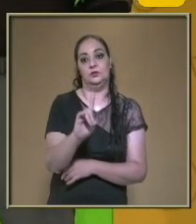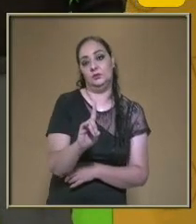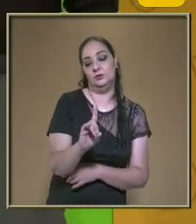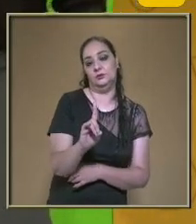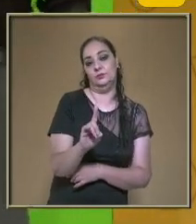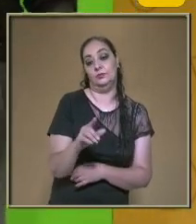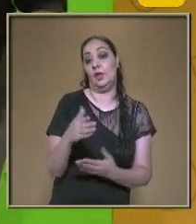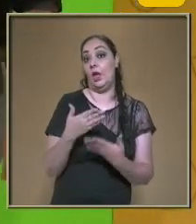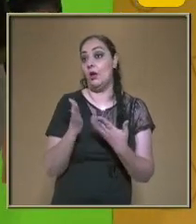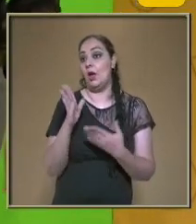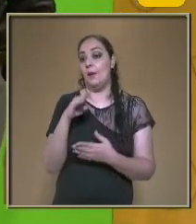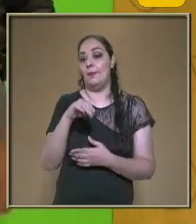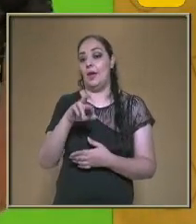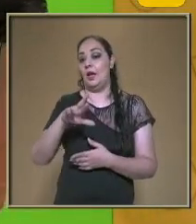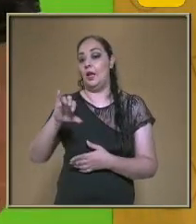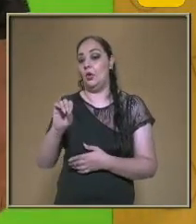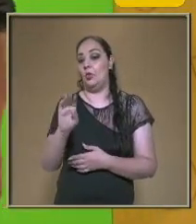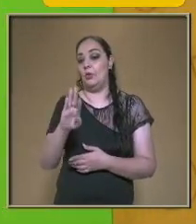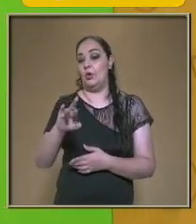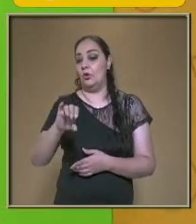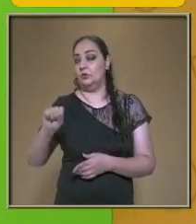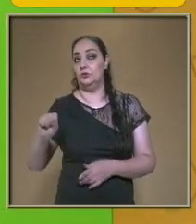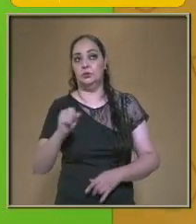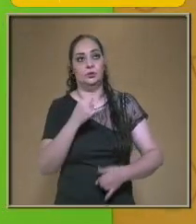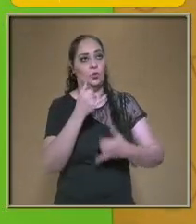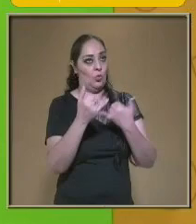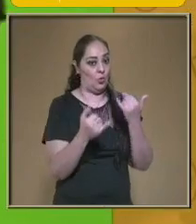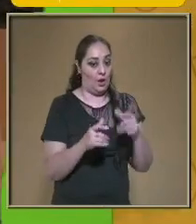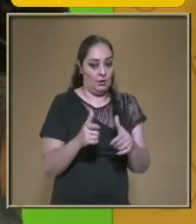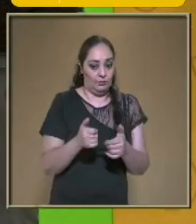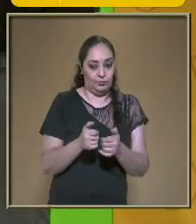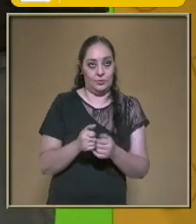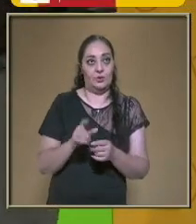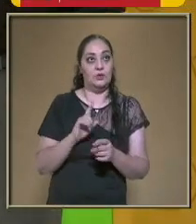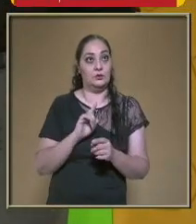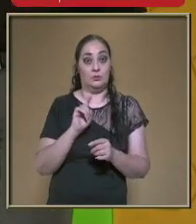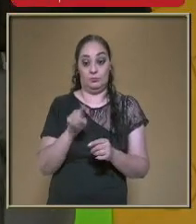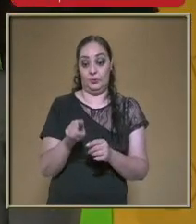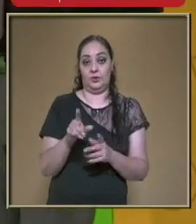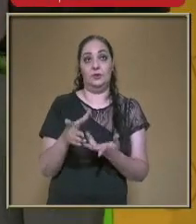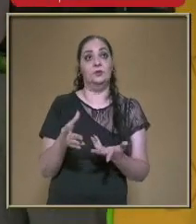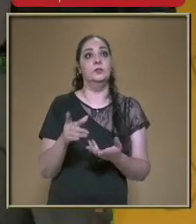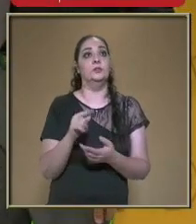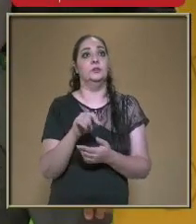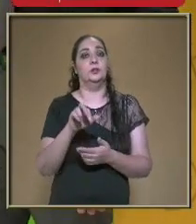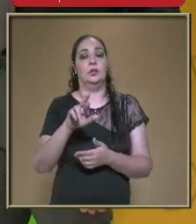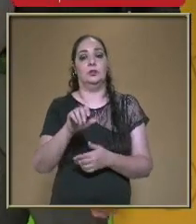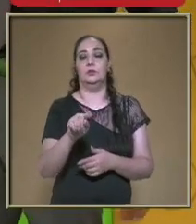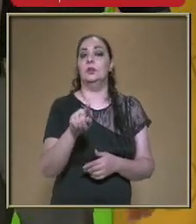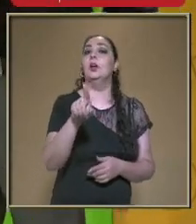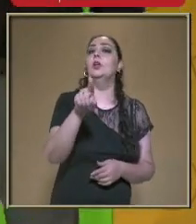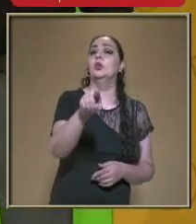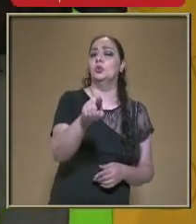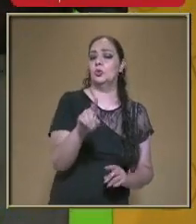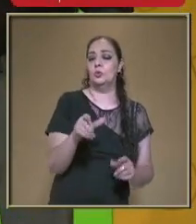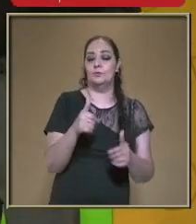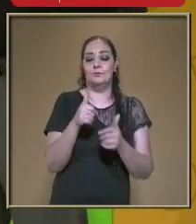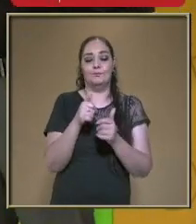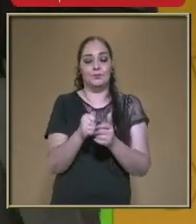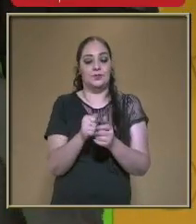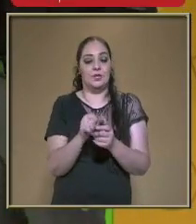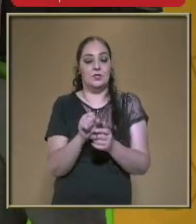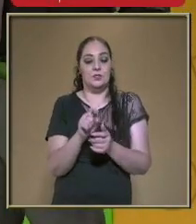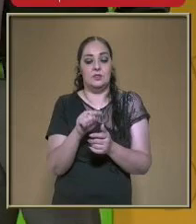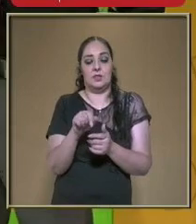Mario Bros, this is the video game. And it mentioned press start. You press start button at